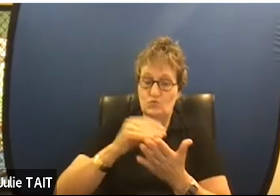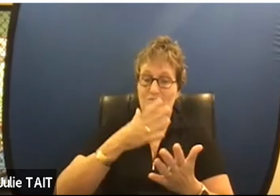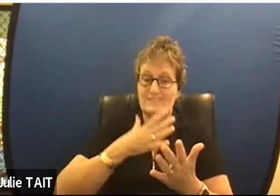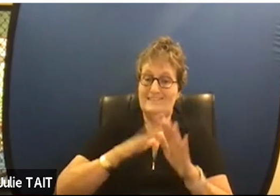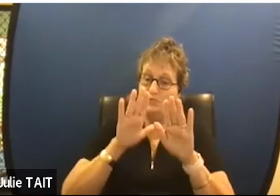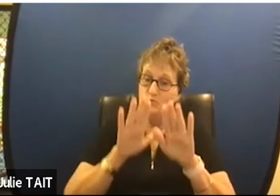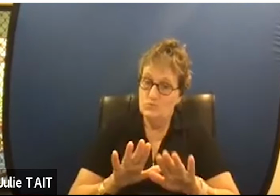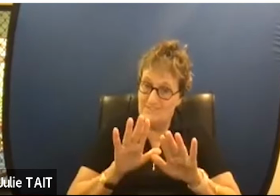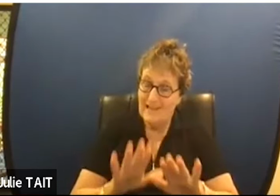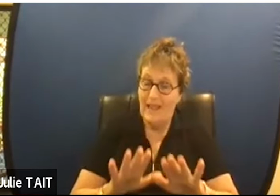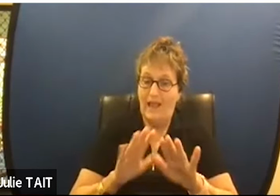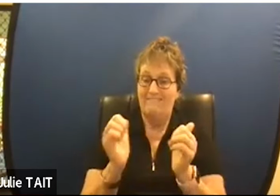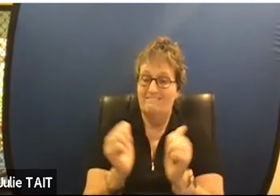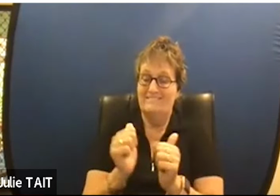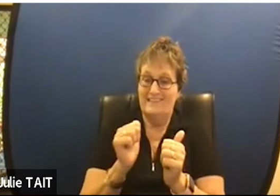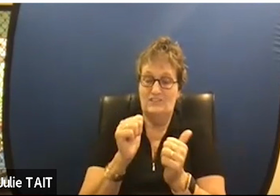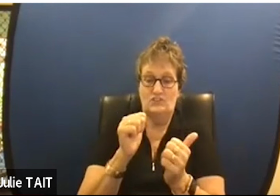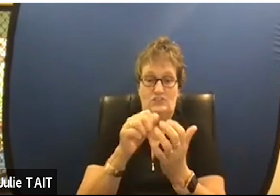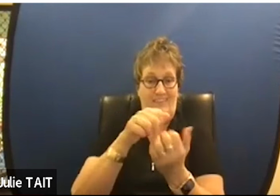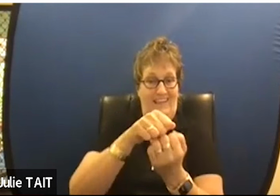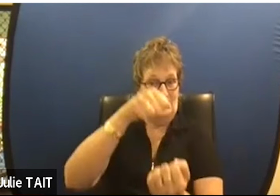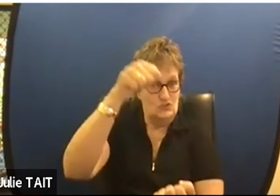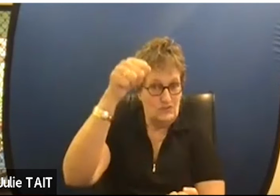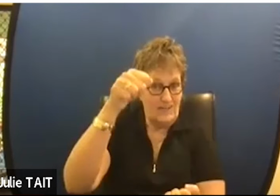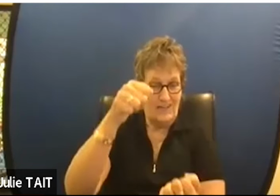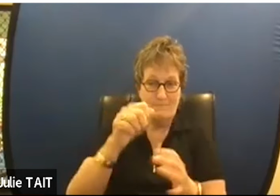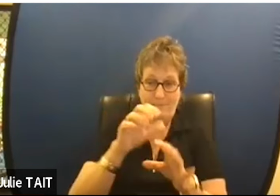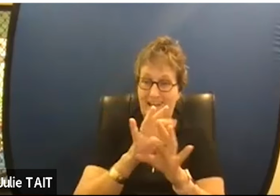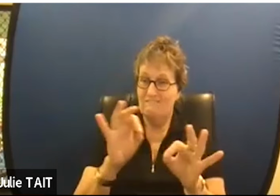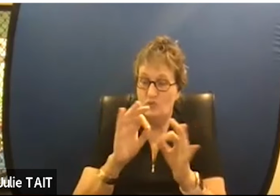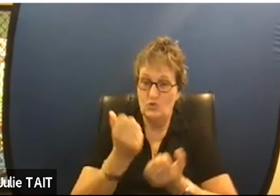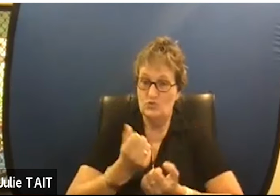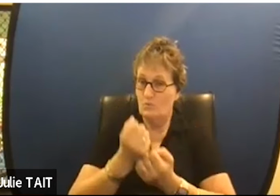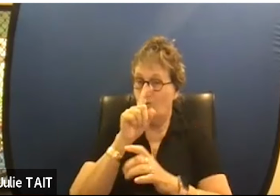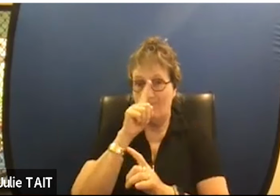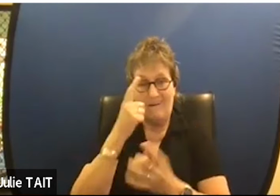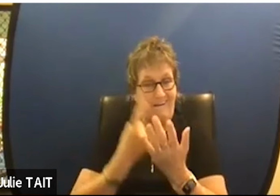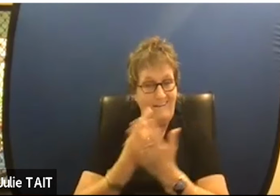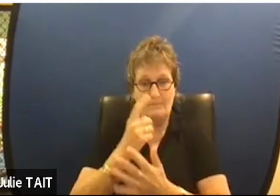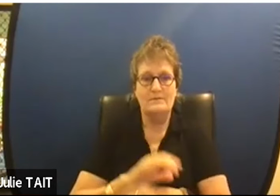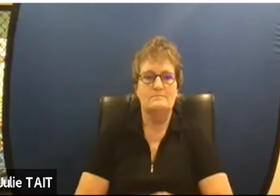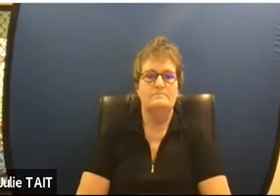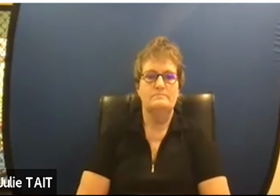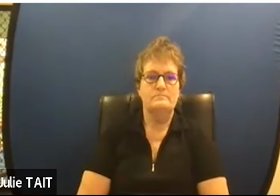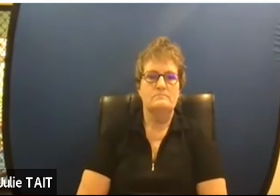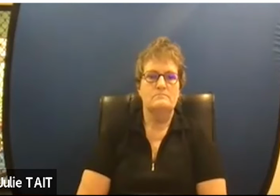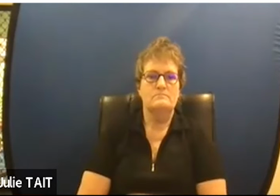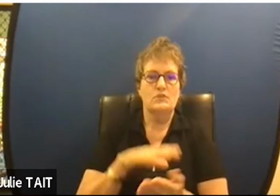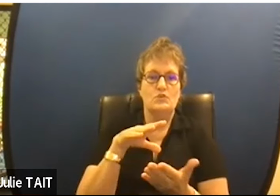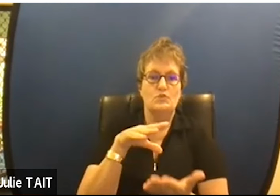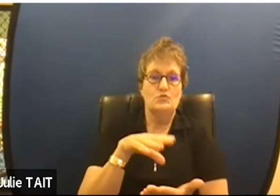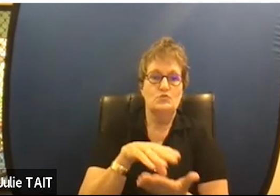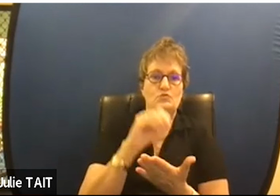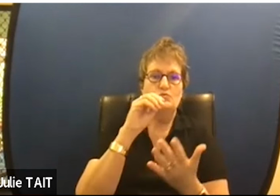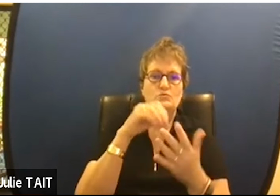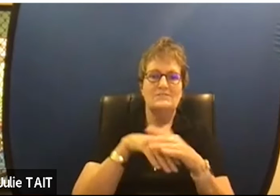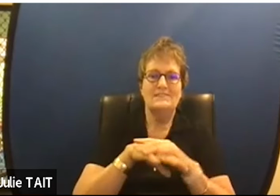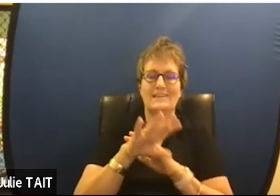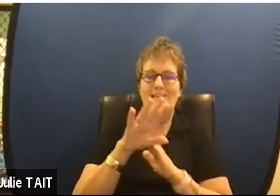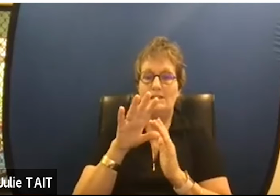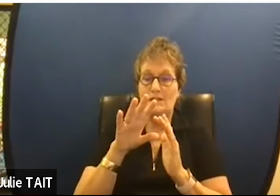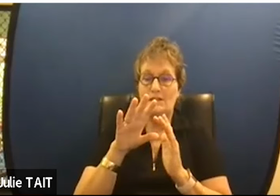now I've provided some thought-provoking questions just to stimulate everybody's minds. Okay, so students invest in UNSW and academics by